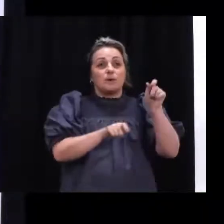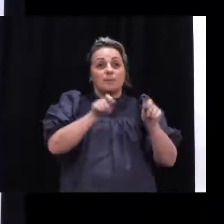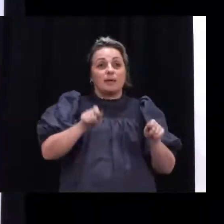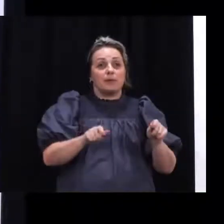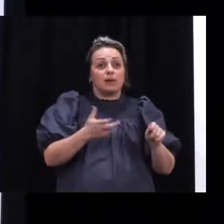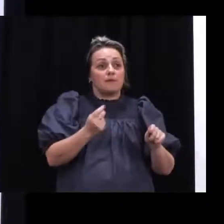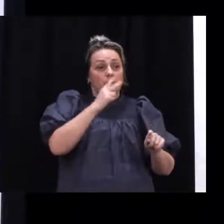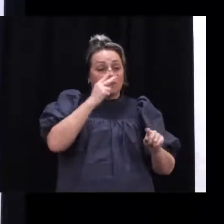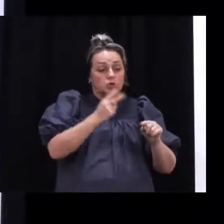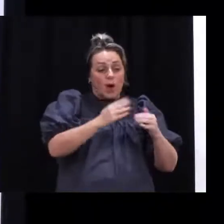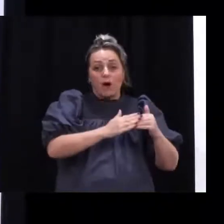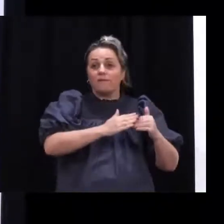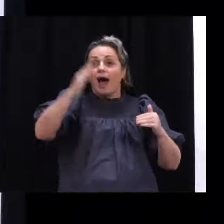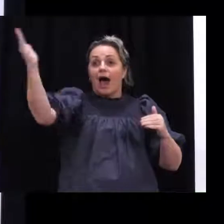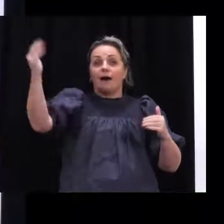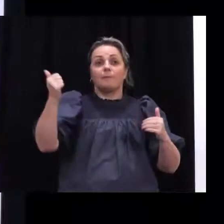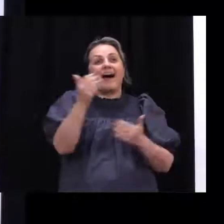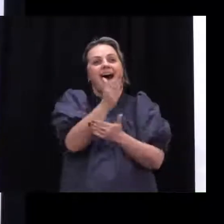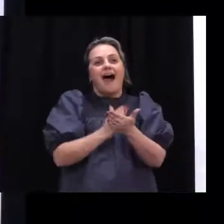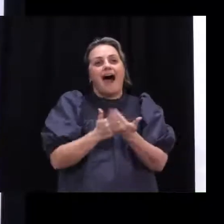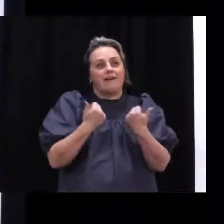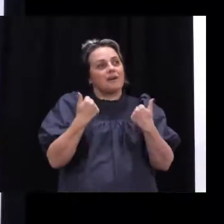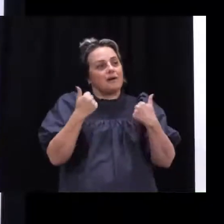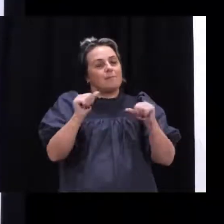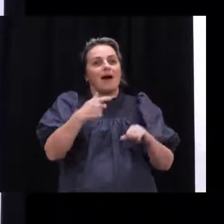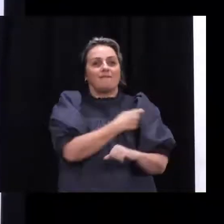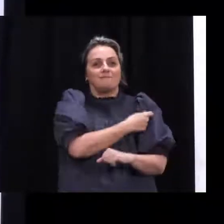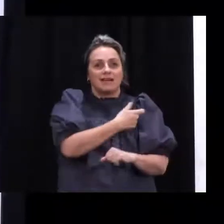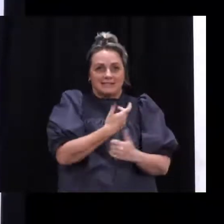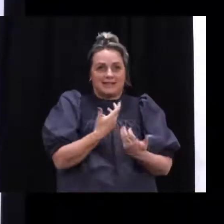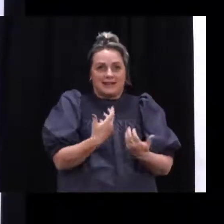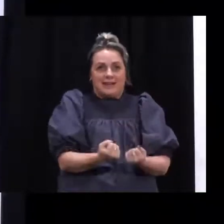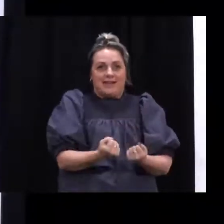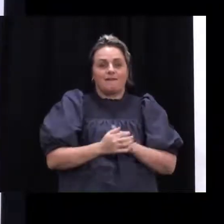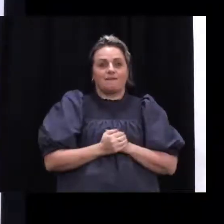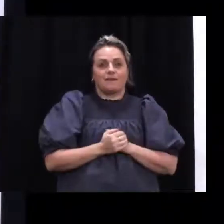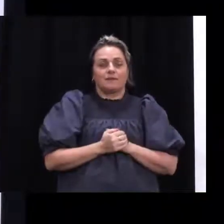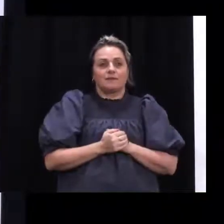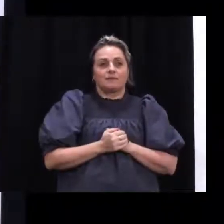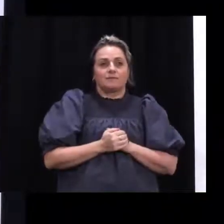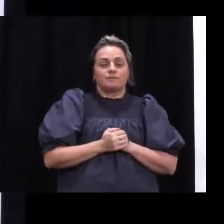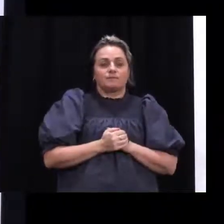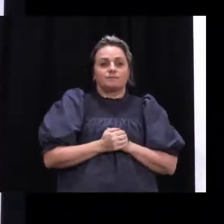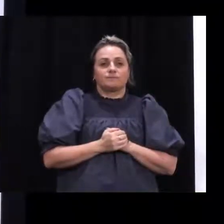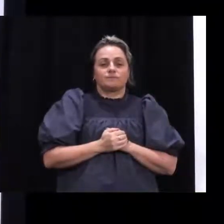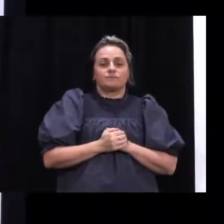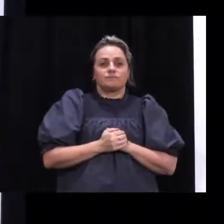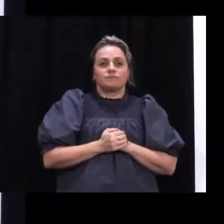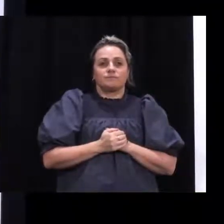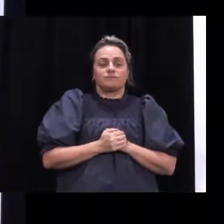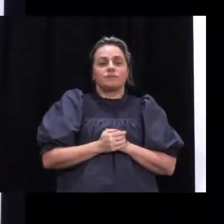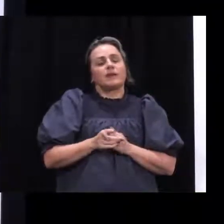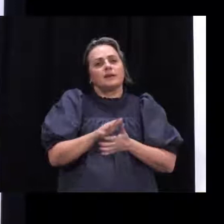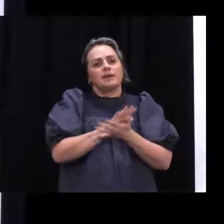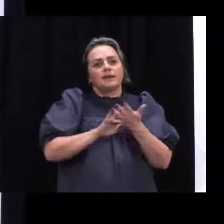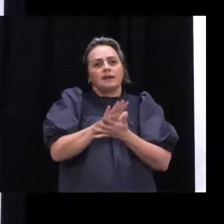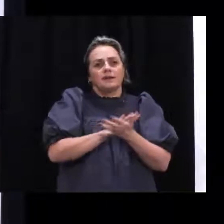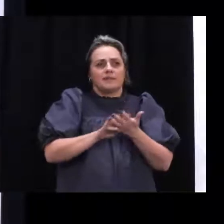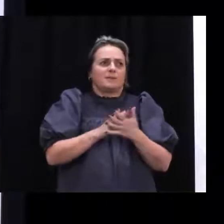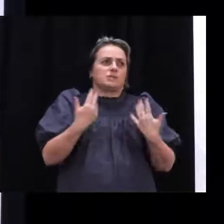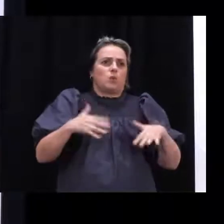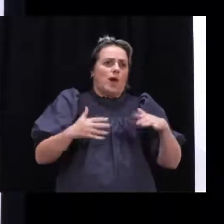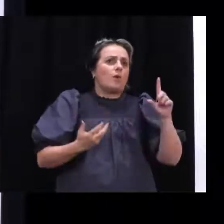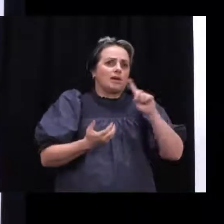12 years and over. That means around half of the eligible population have received at least one dose of the vaccine, which is a